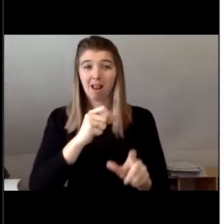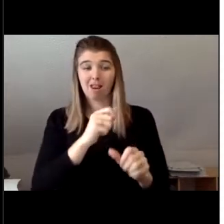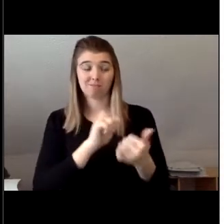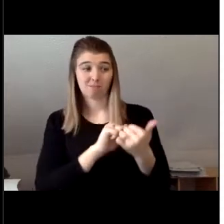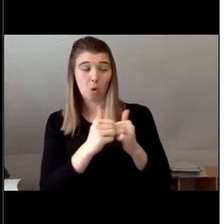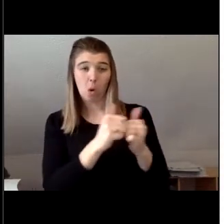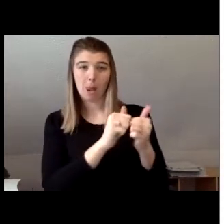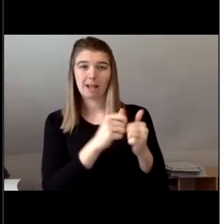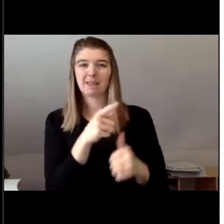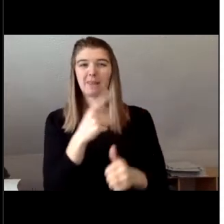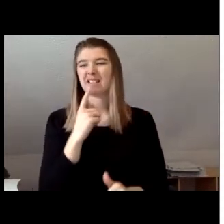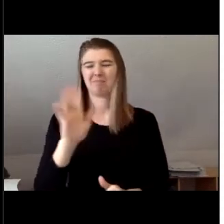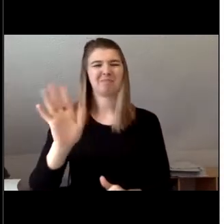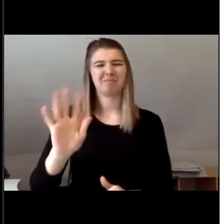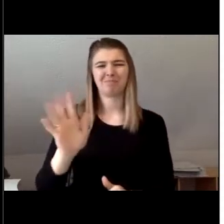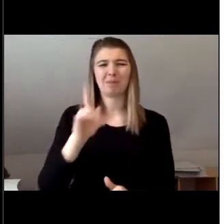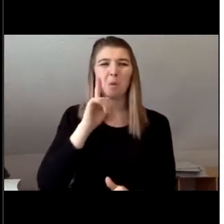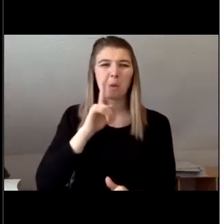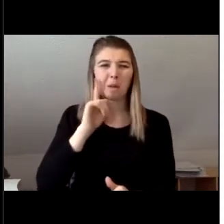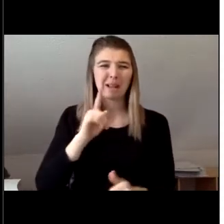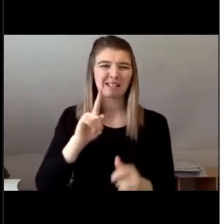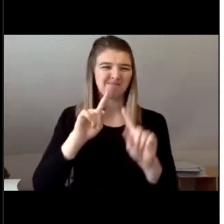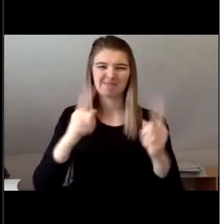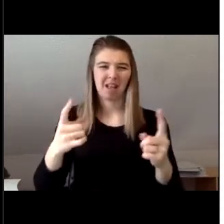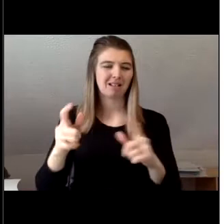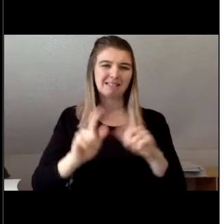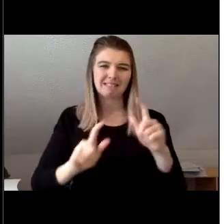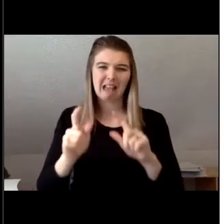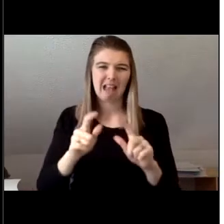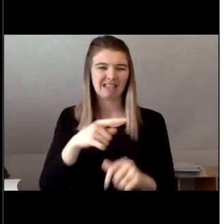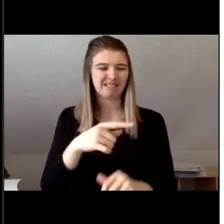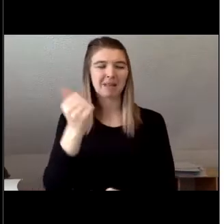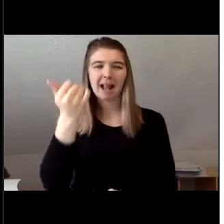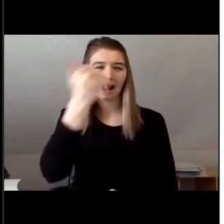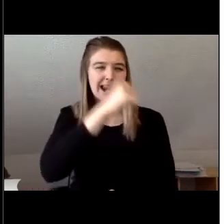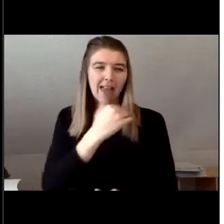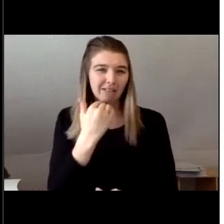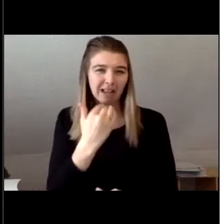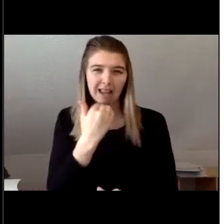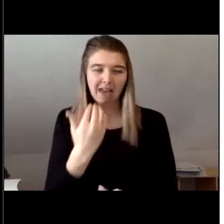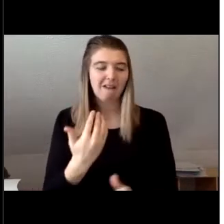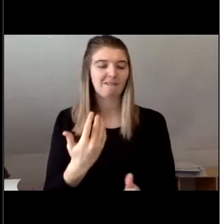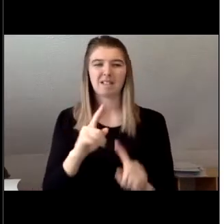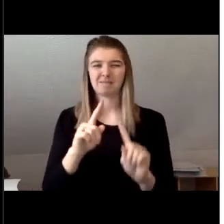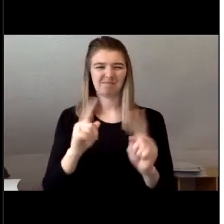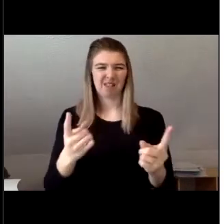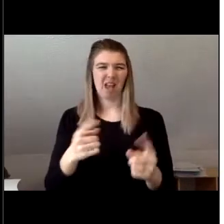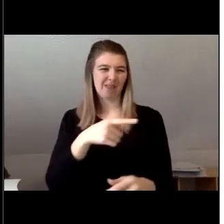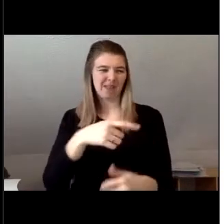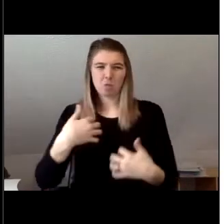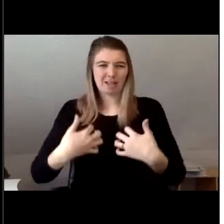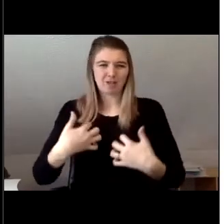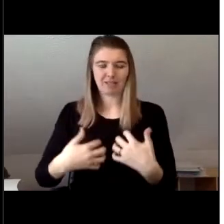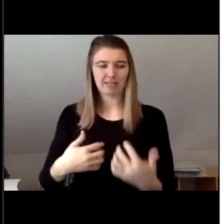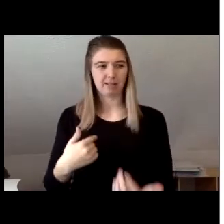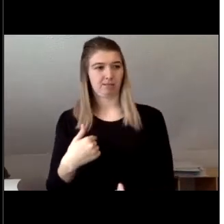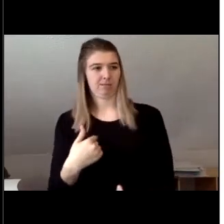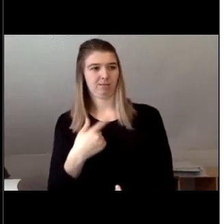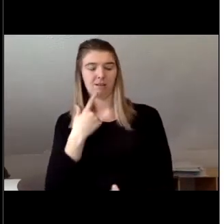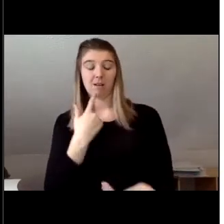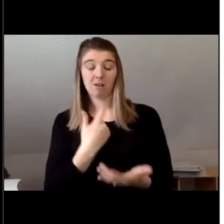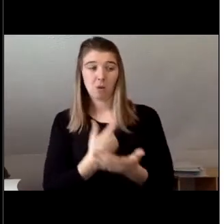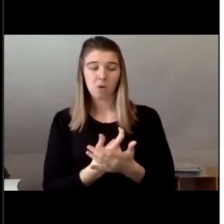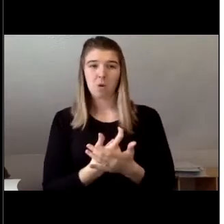for physics, or women don't want to do science and physics. And all of these comments, of course, are completely false and wrong. We need